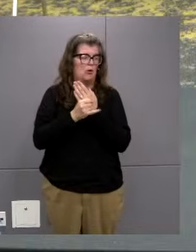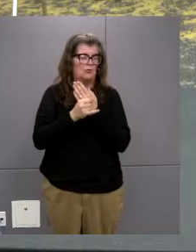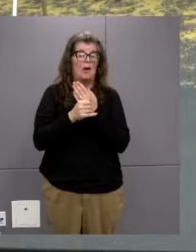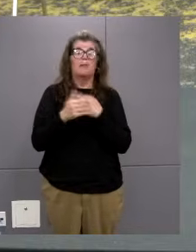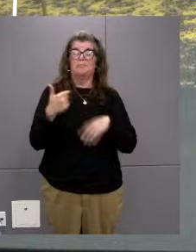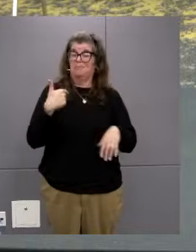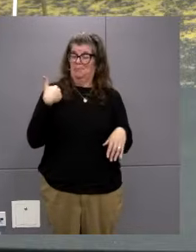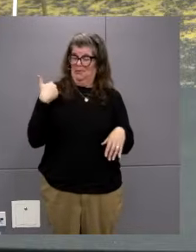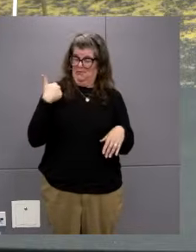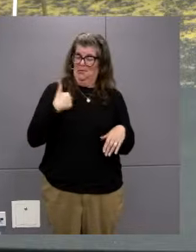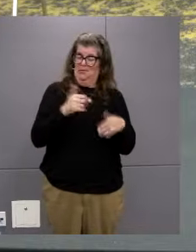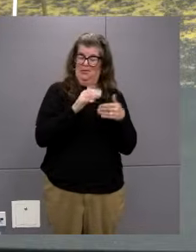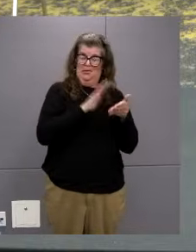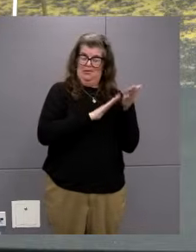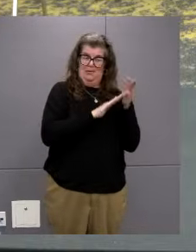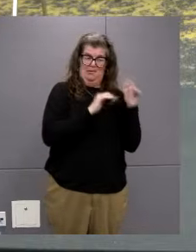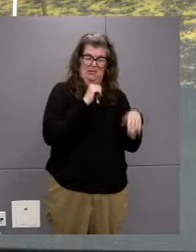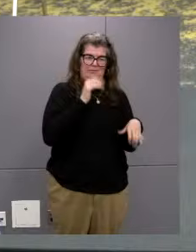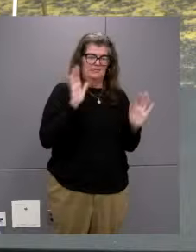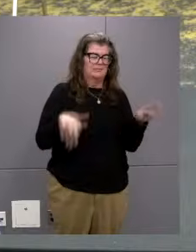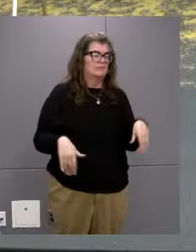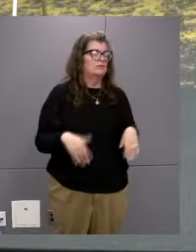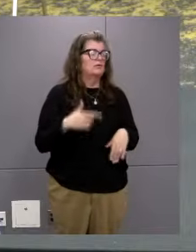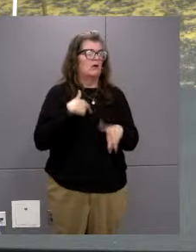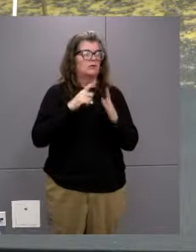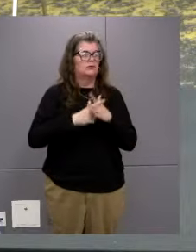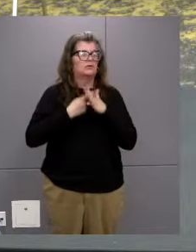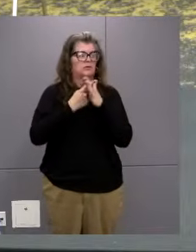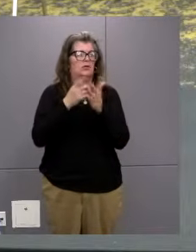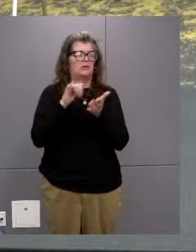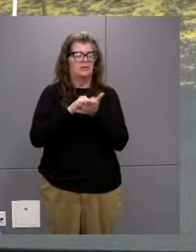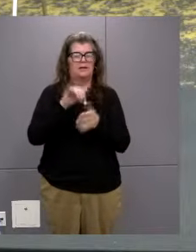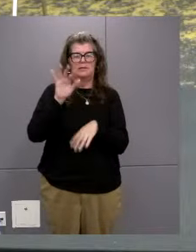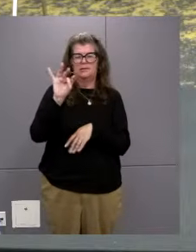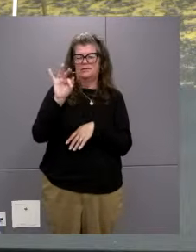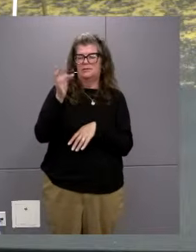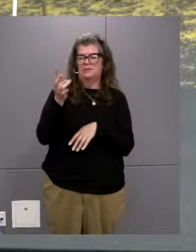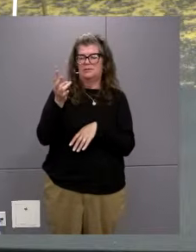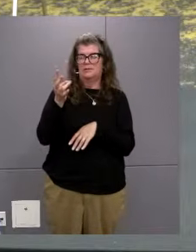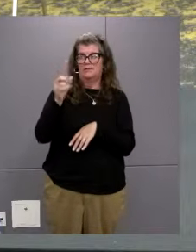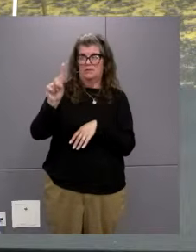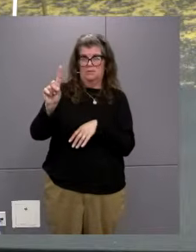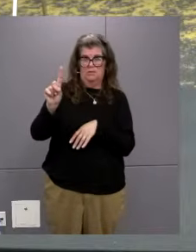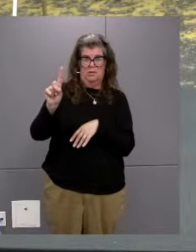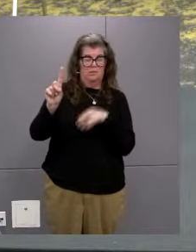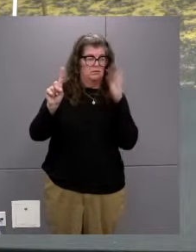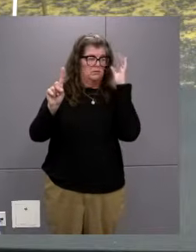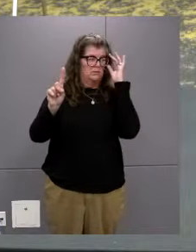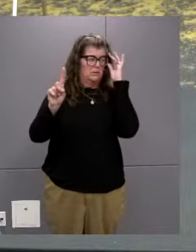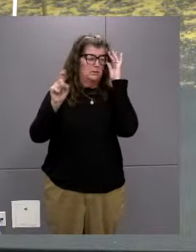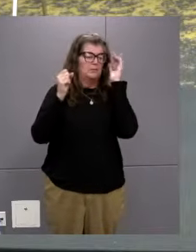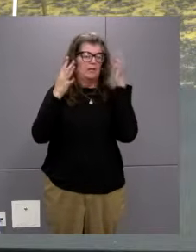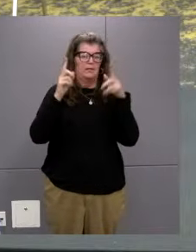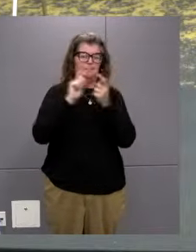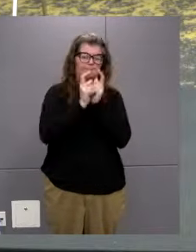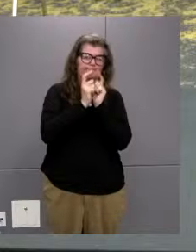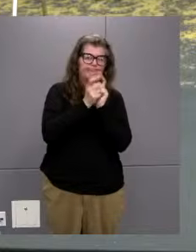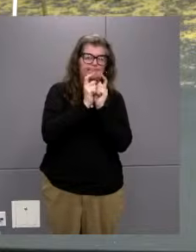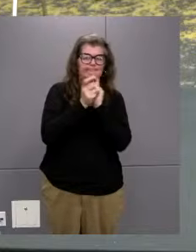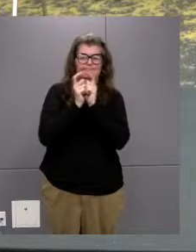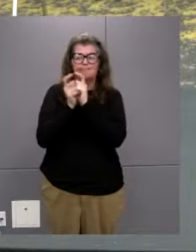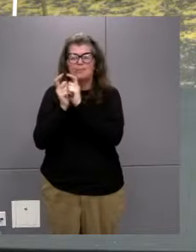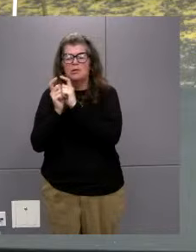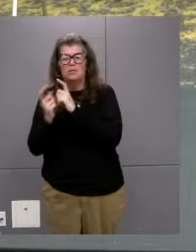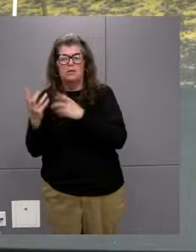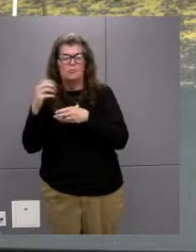it. Leadership Flint and Genesee started out as Leadership Flint in 1971. It's had many iterations, including being part of